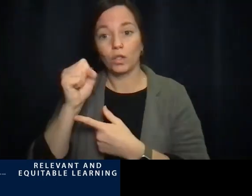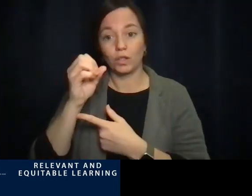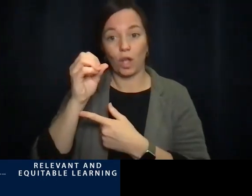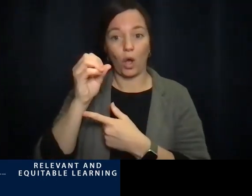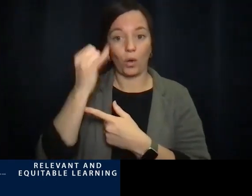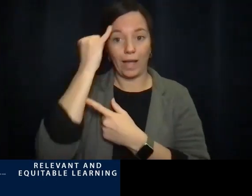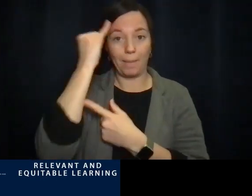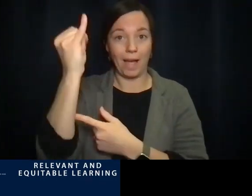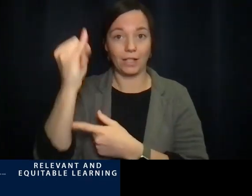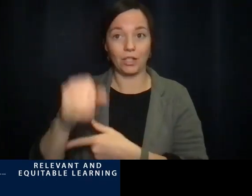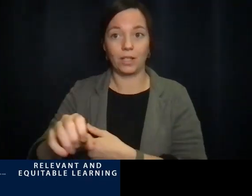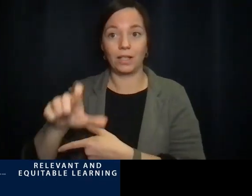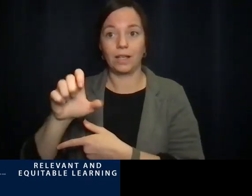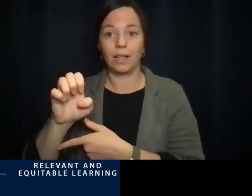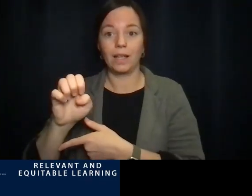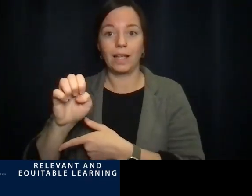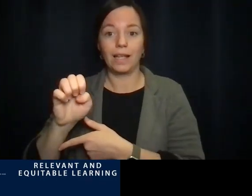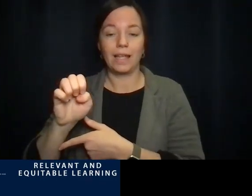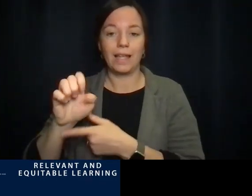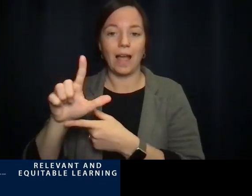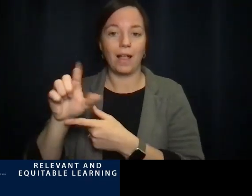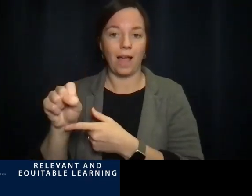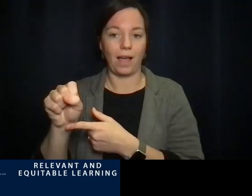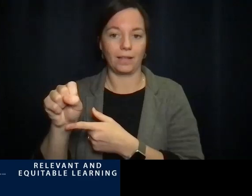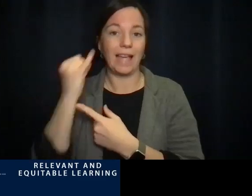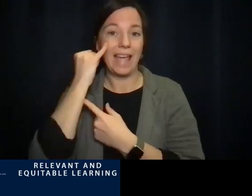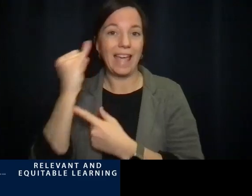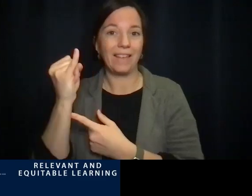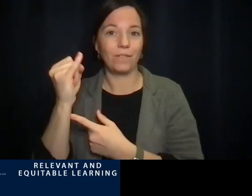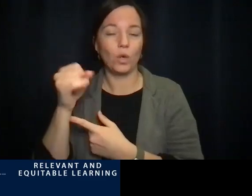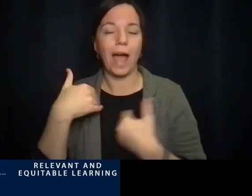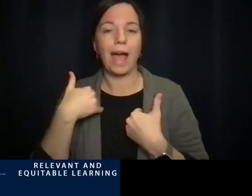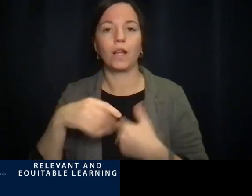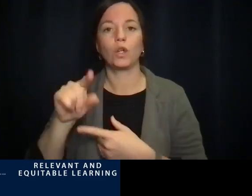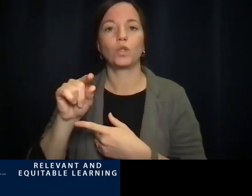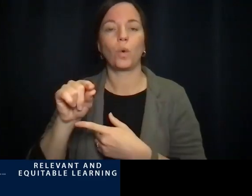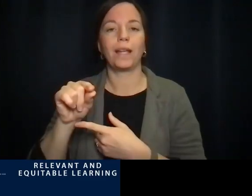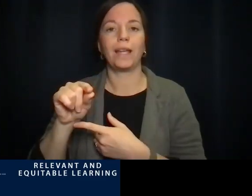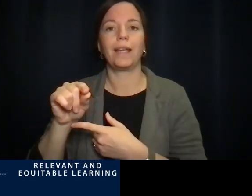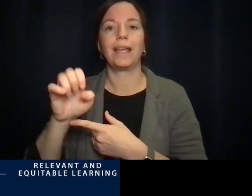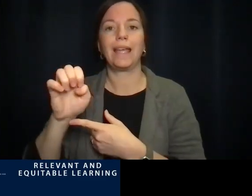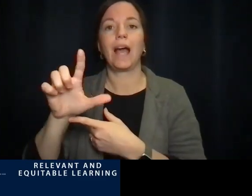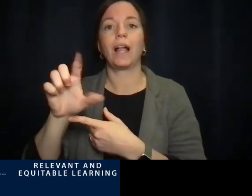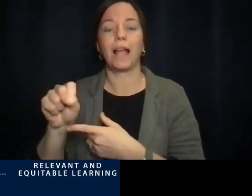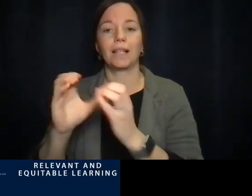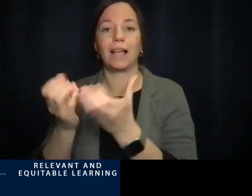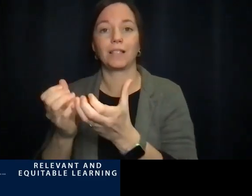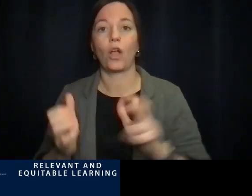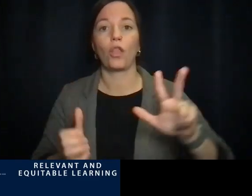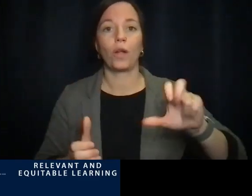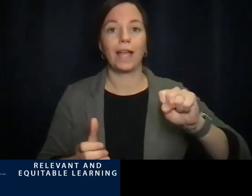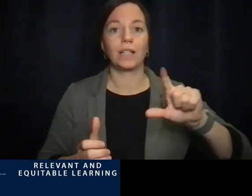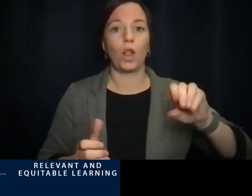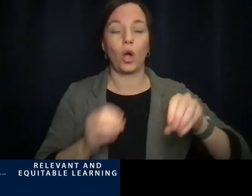Yark, because you're on my screen. So imagine if you had like 20 different ESL classes. three SLOs in each class. So you're talking about